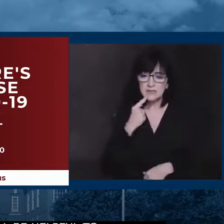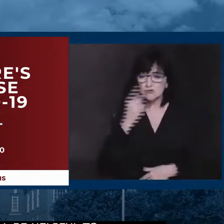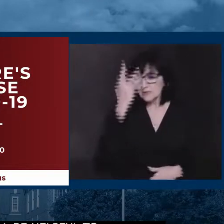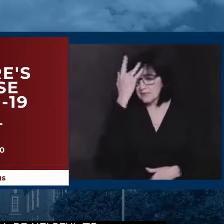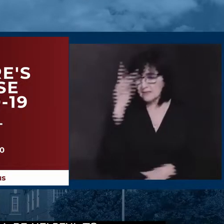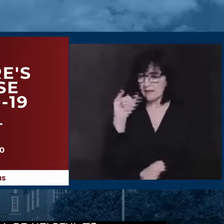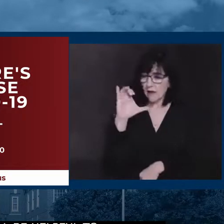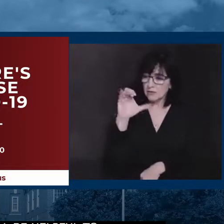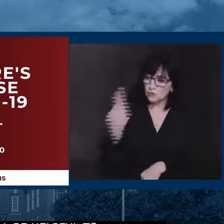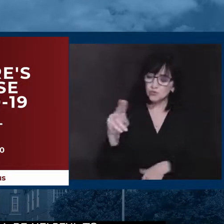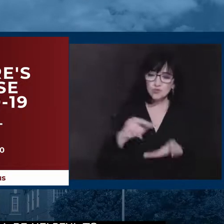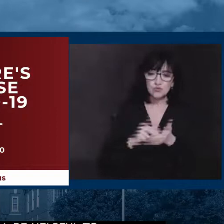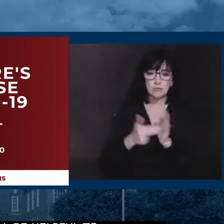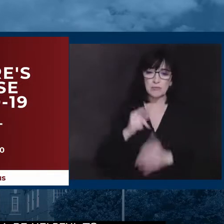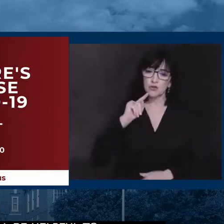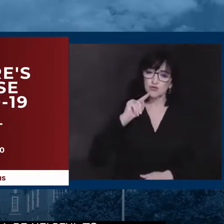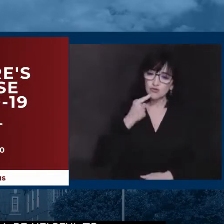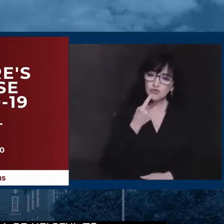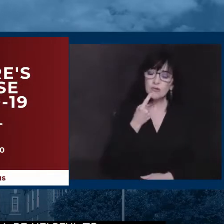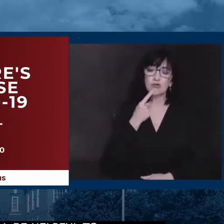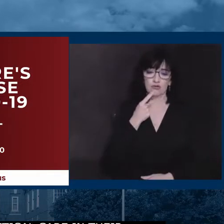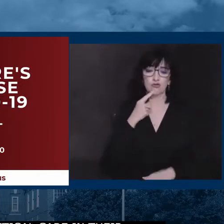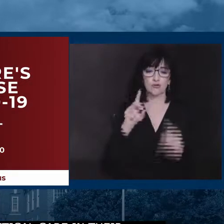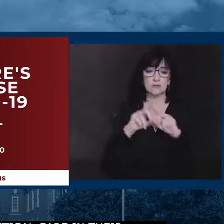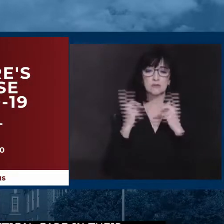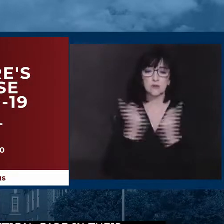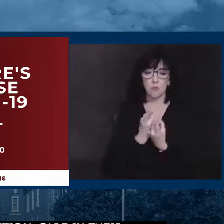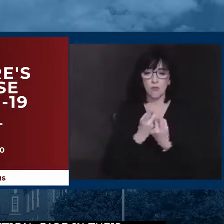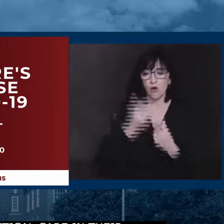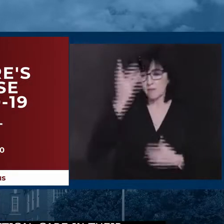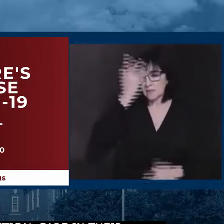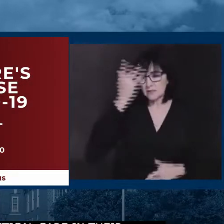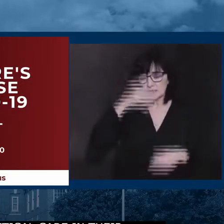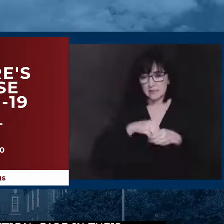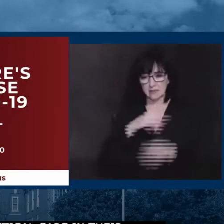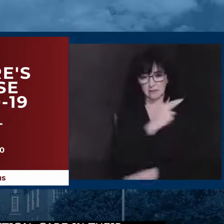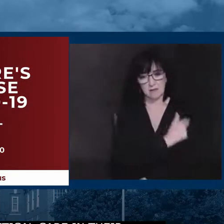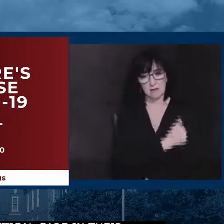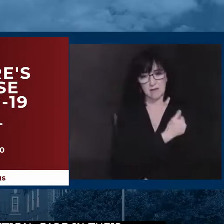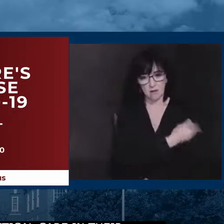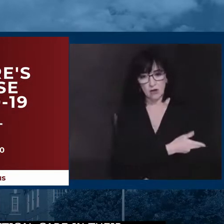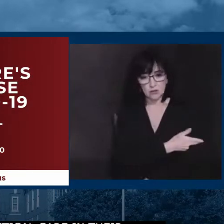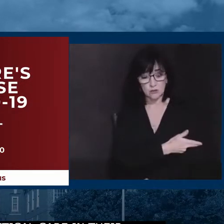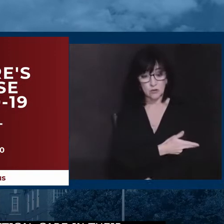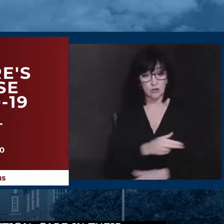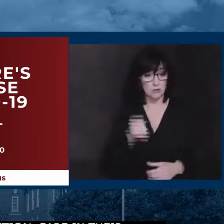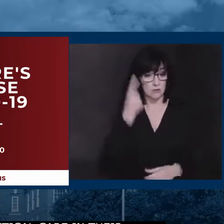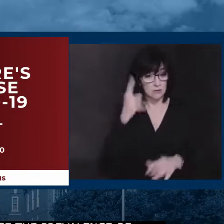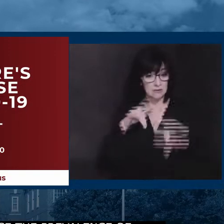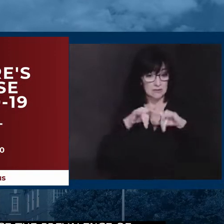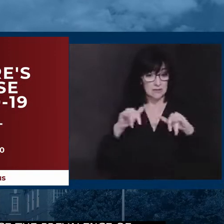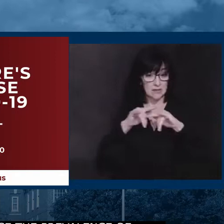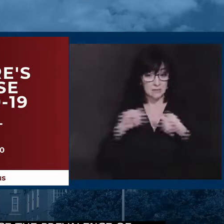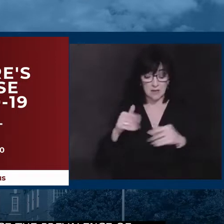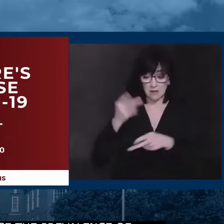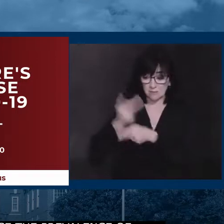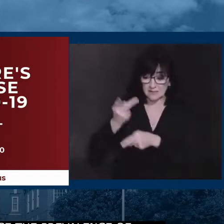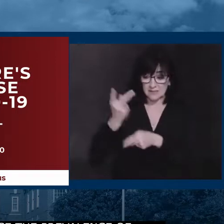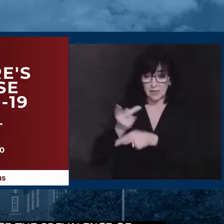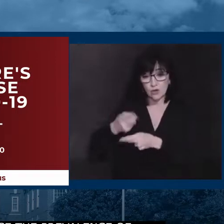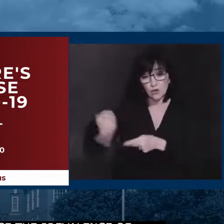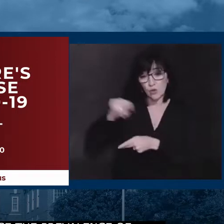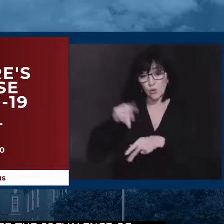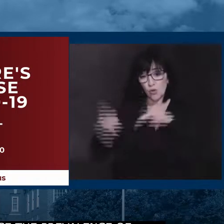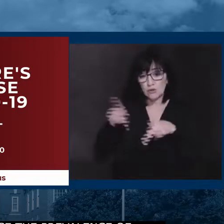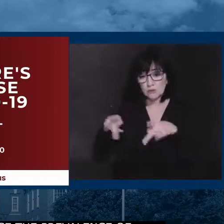the prevalence of spread across our state while we administer and get those vaccinations out. So